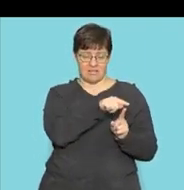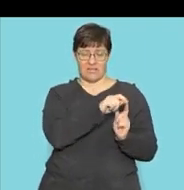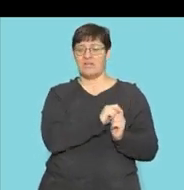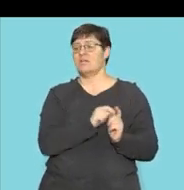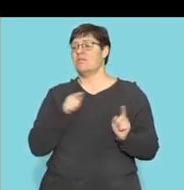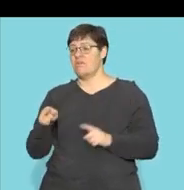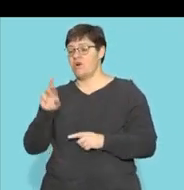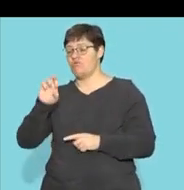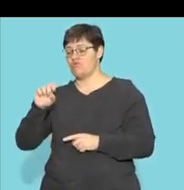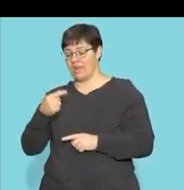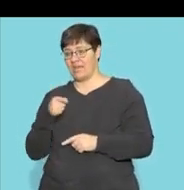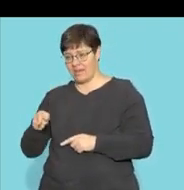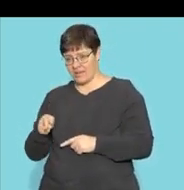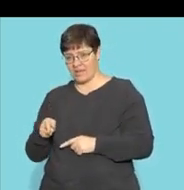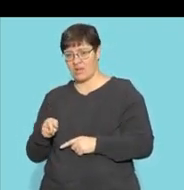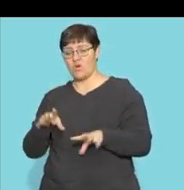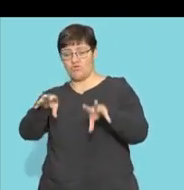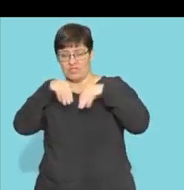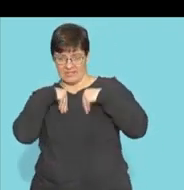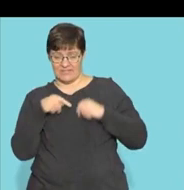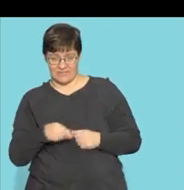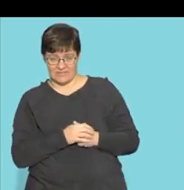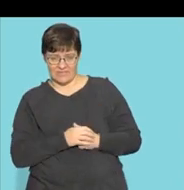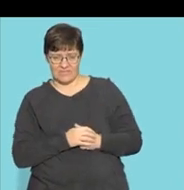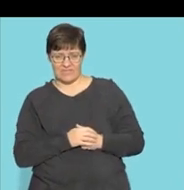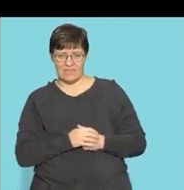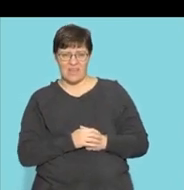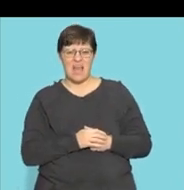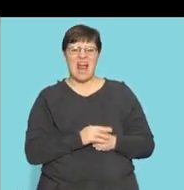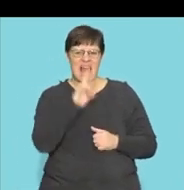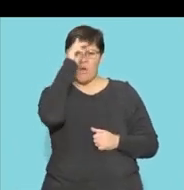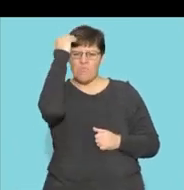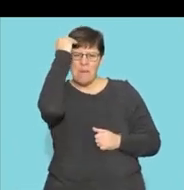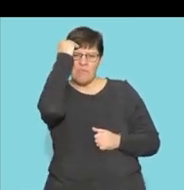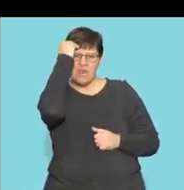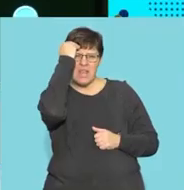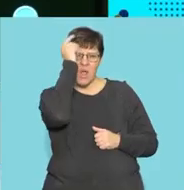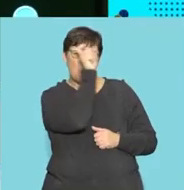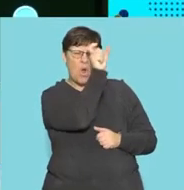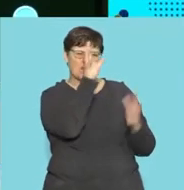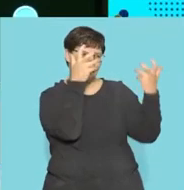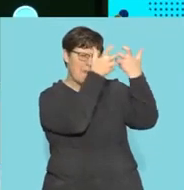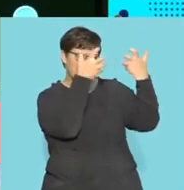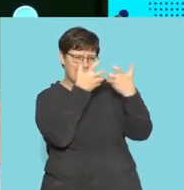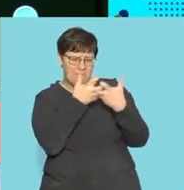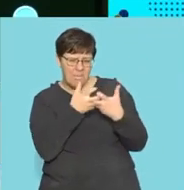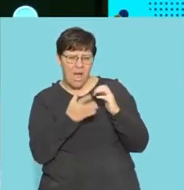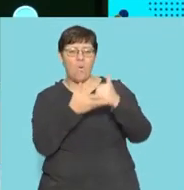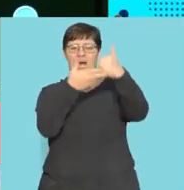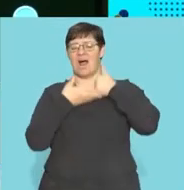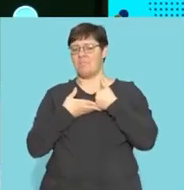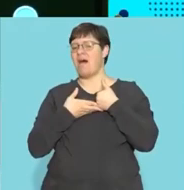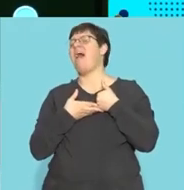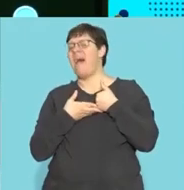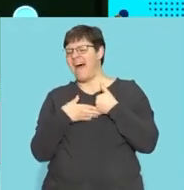here, rig. If you remember these little memory tricks, it will certainly help you